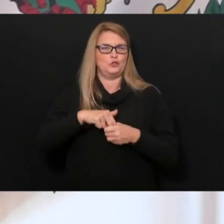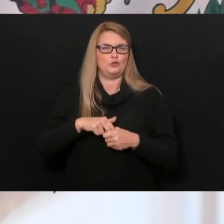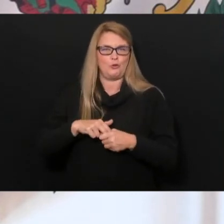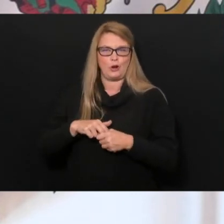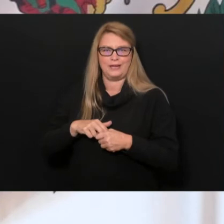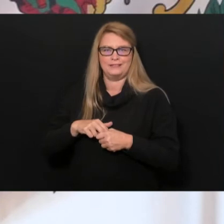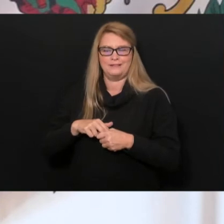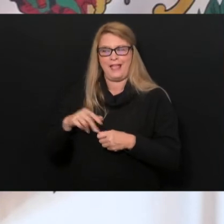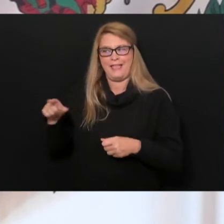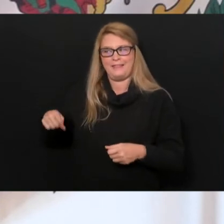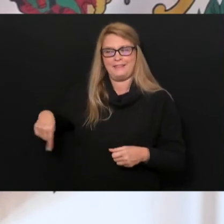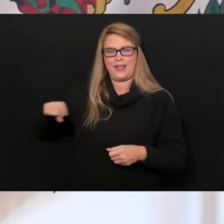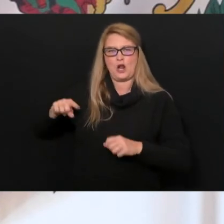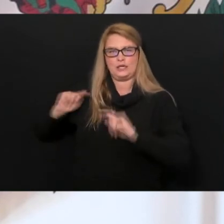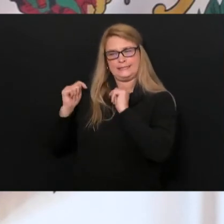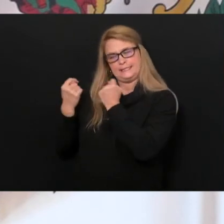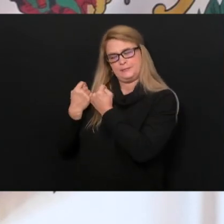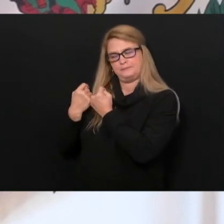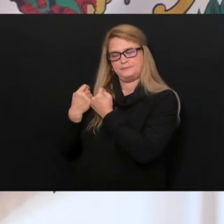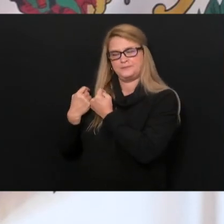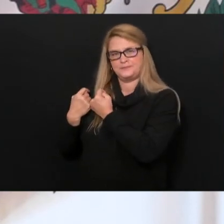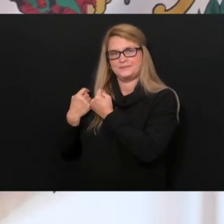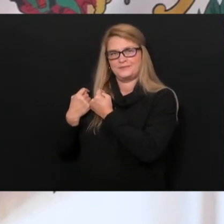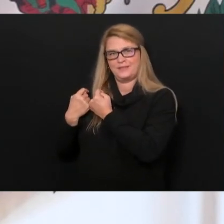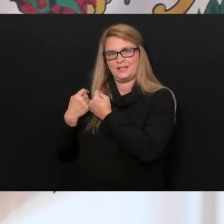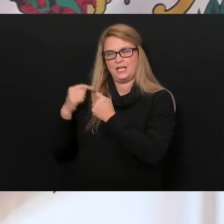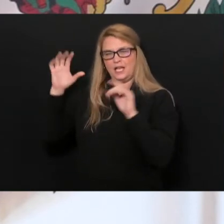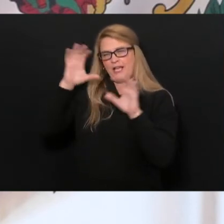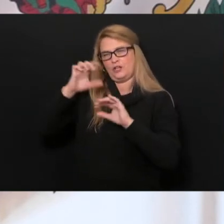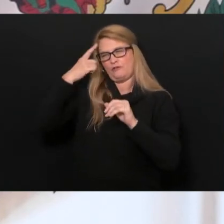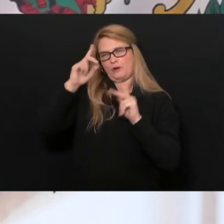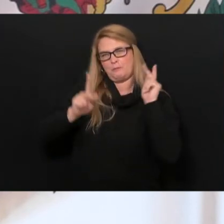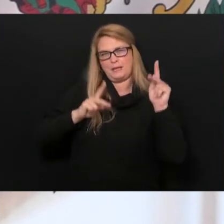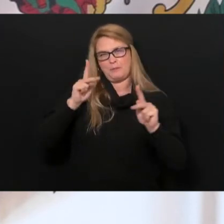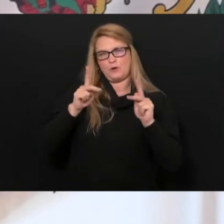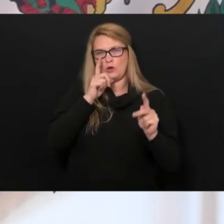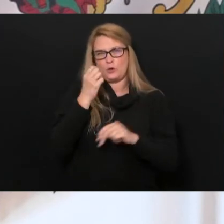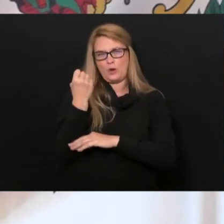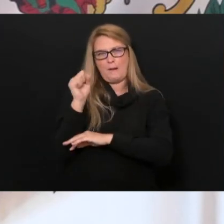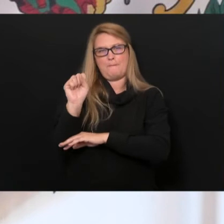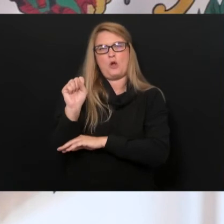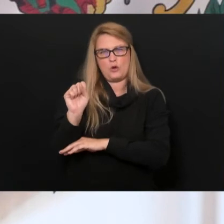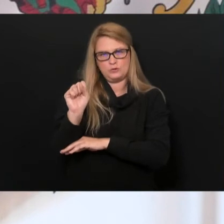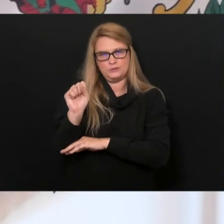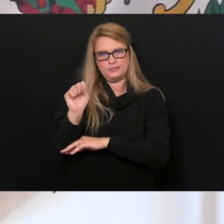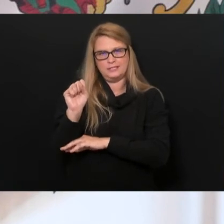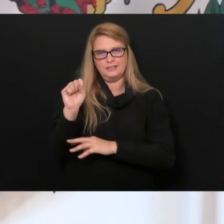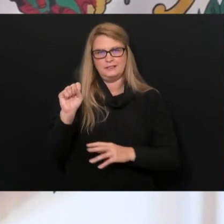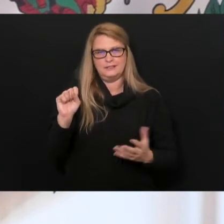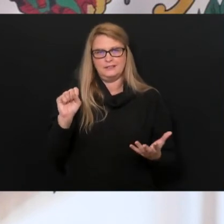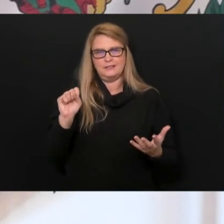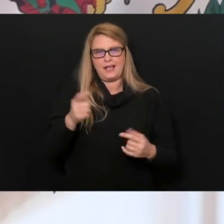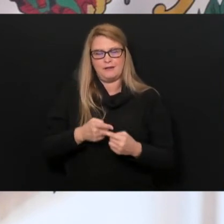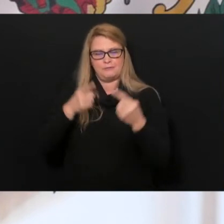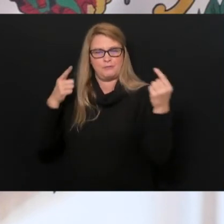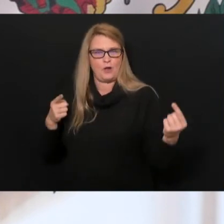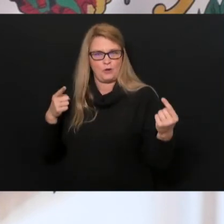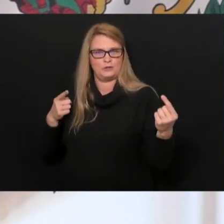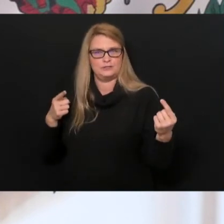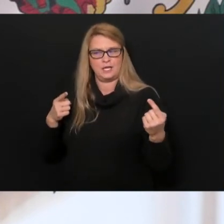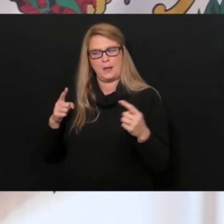a platform, and they're looking for a bunch of people to agree and root them